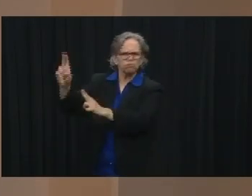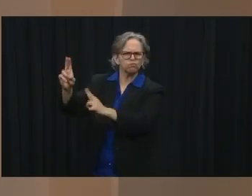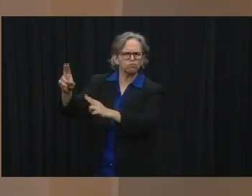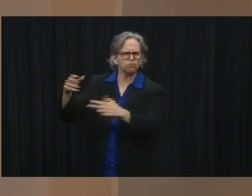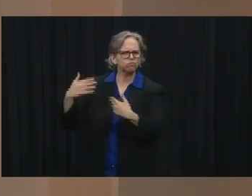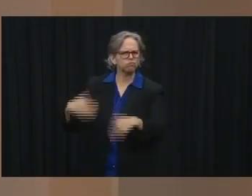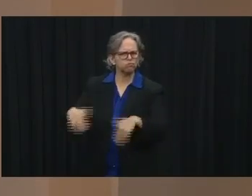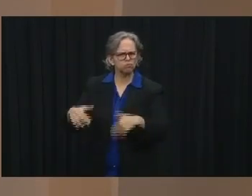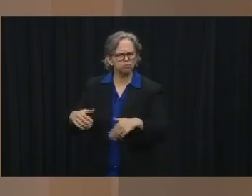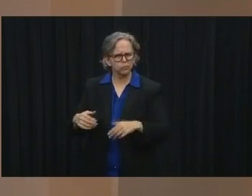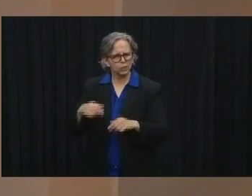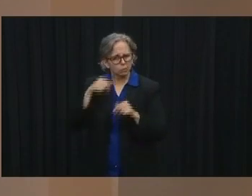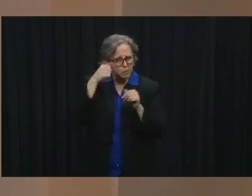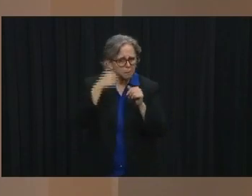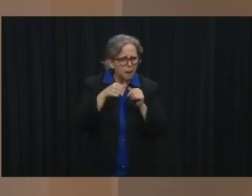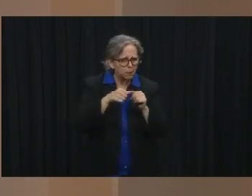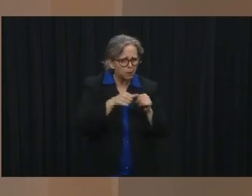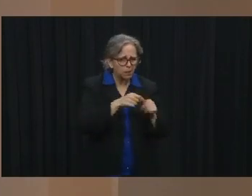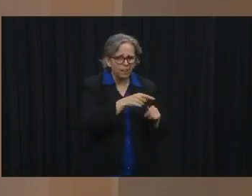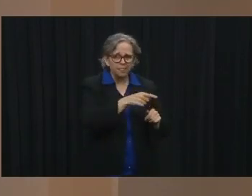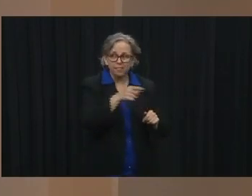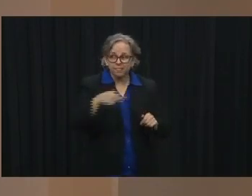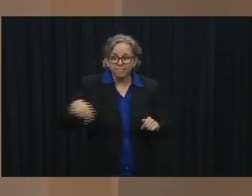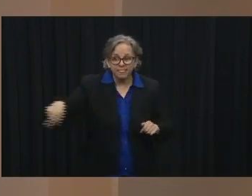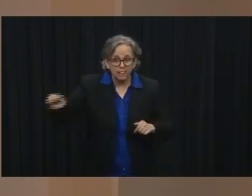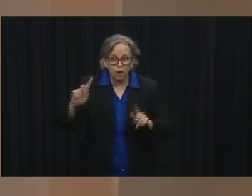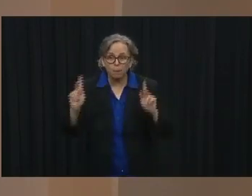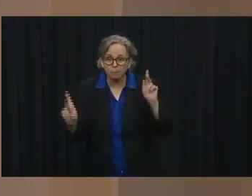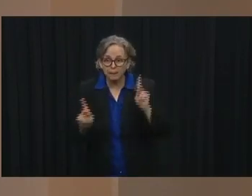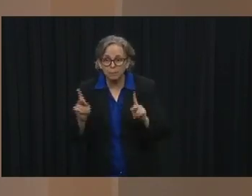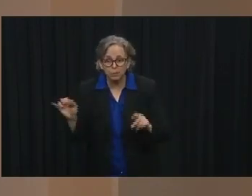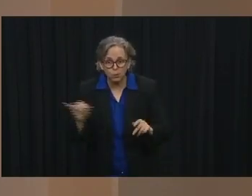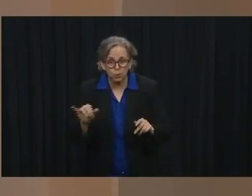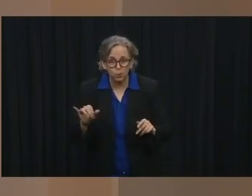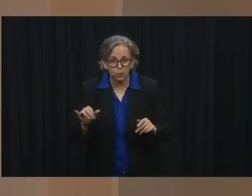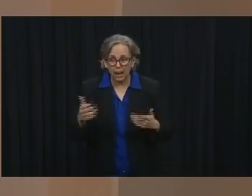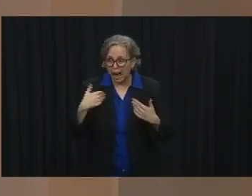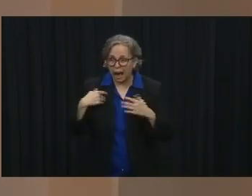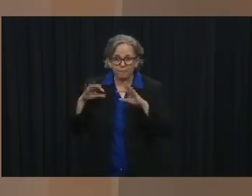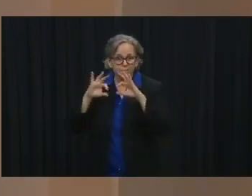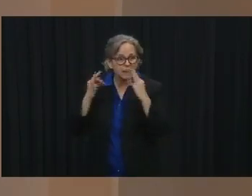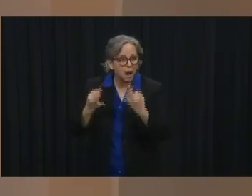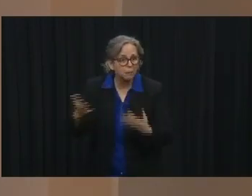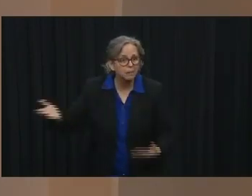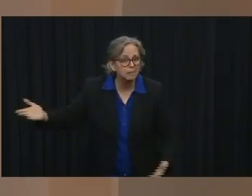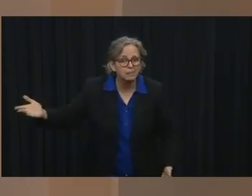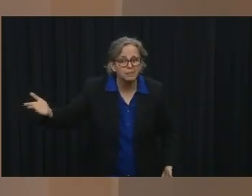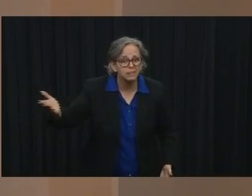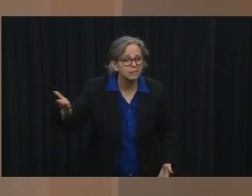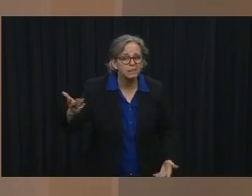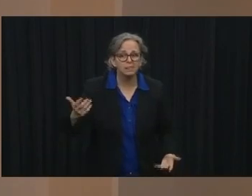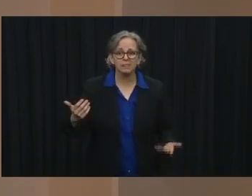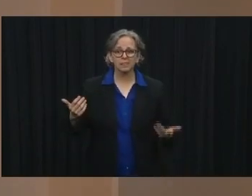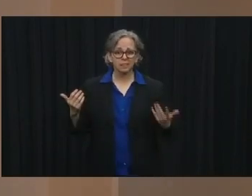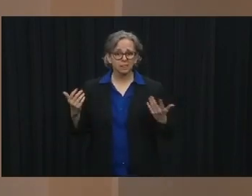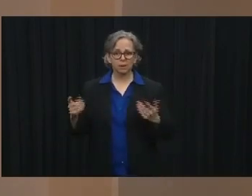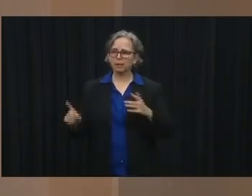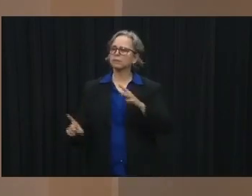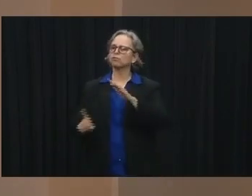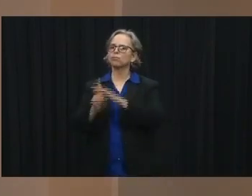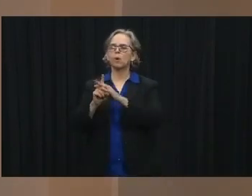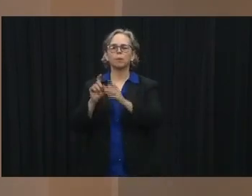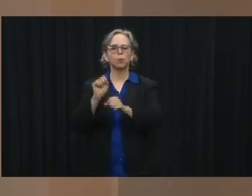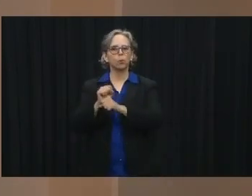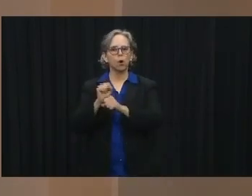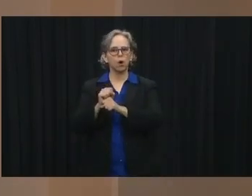Remember, there are all people with families out there who are putting themselves in a position where